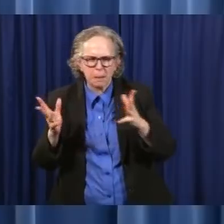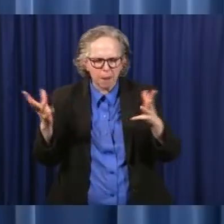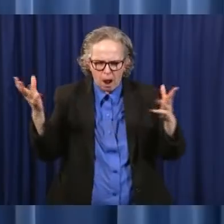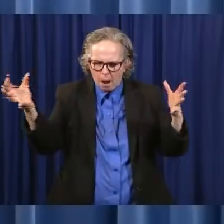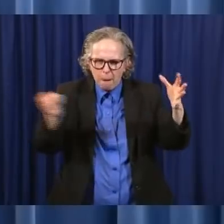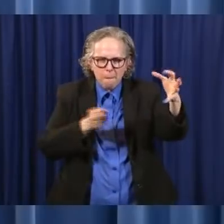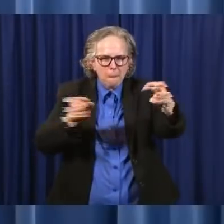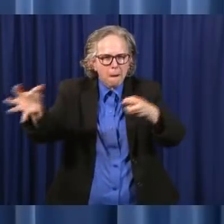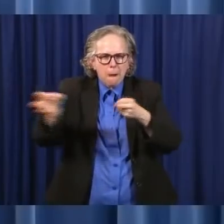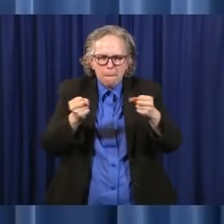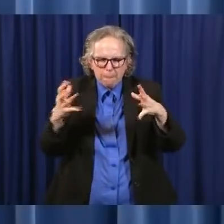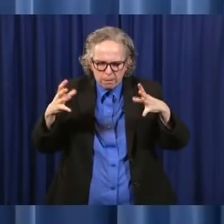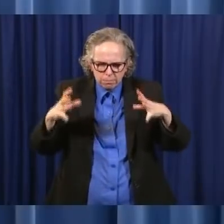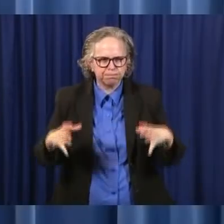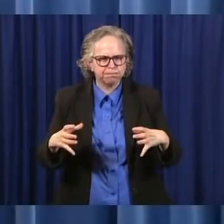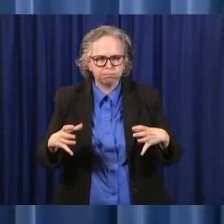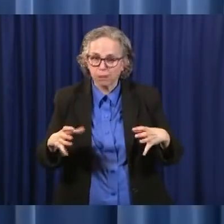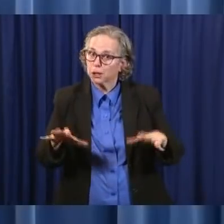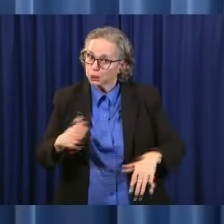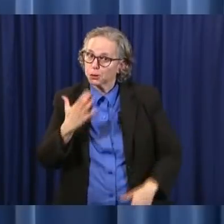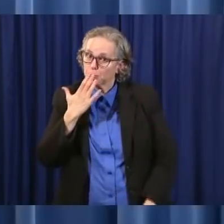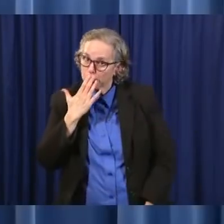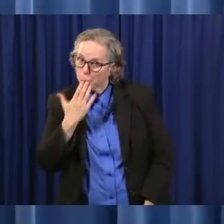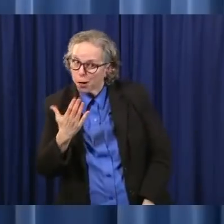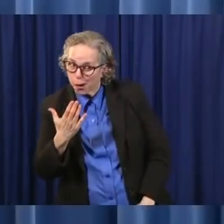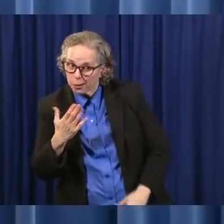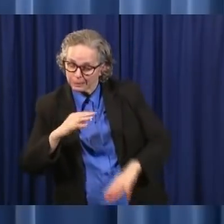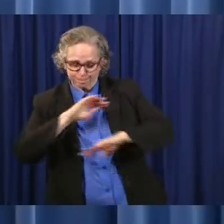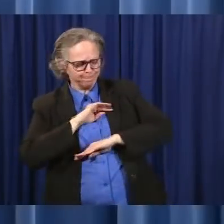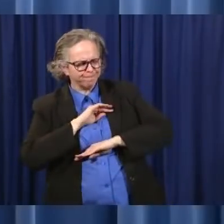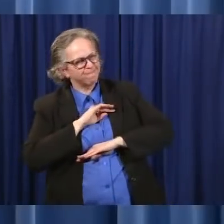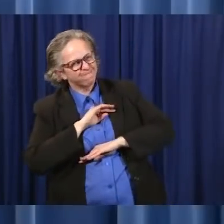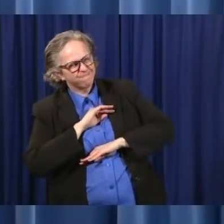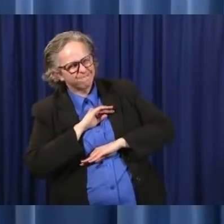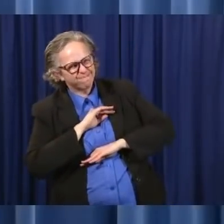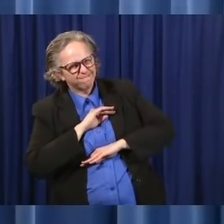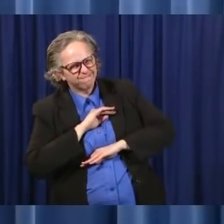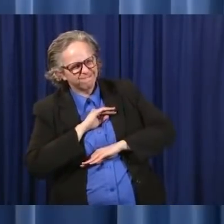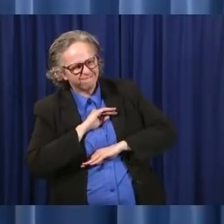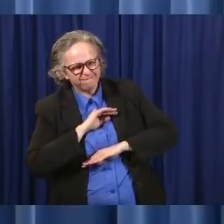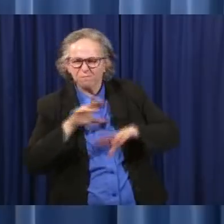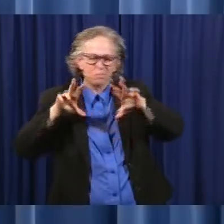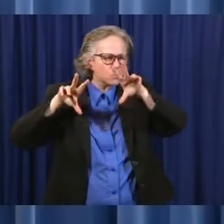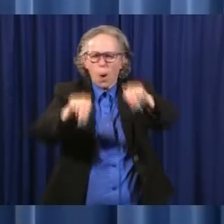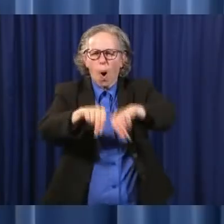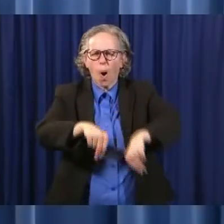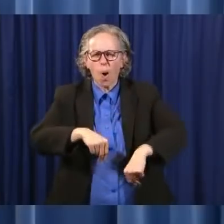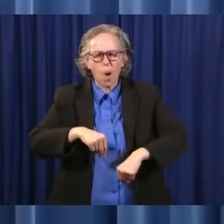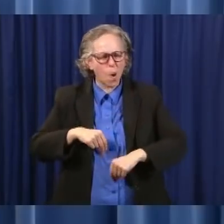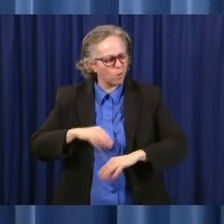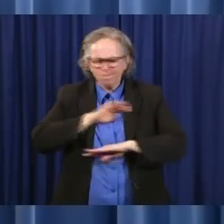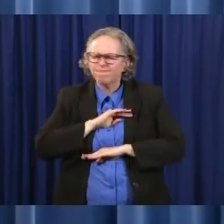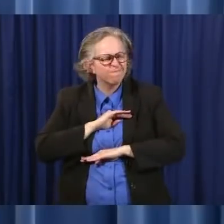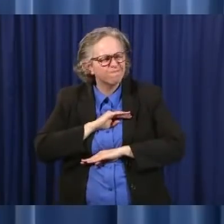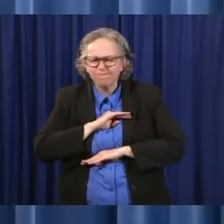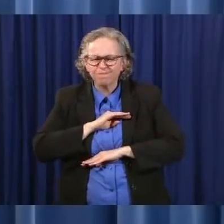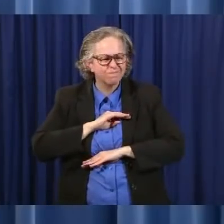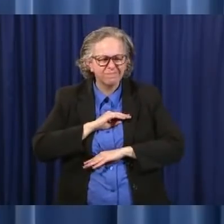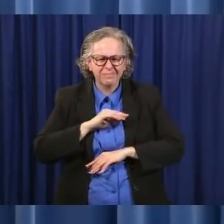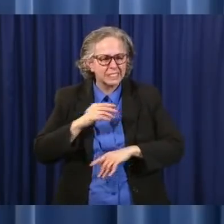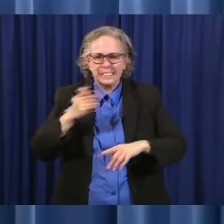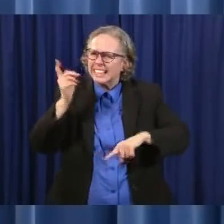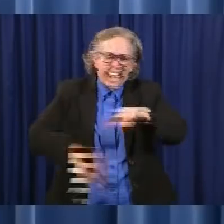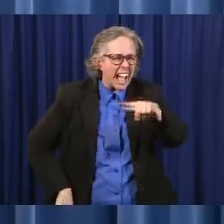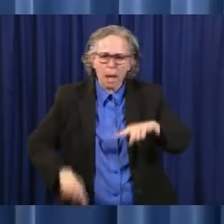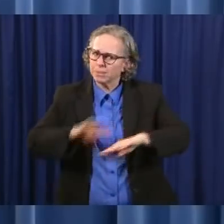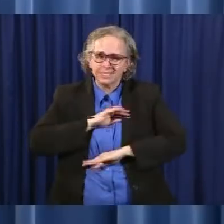but am I satisfied with where we are? Absolutely not. Absolutely not. I'm not satisfied with where we are. We can't be satisfied. We got challenges